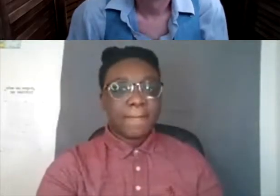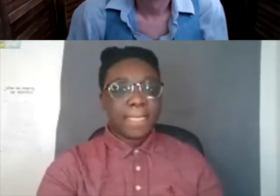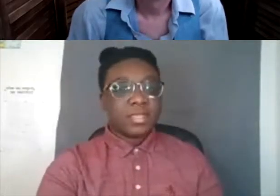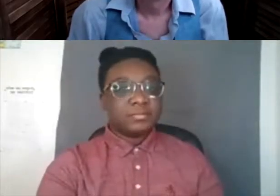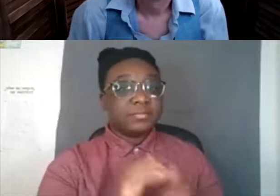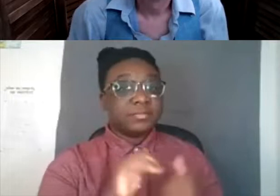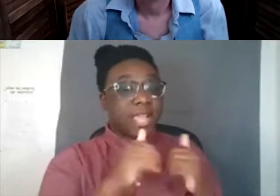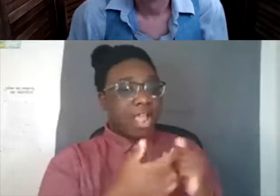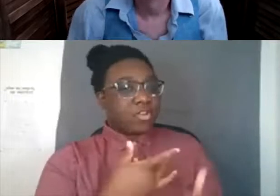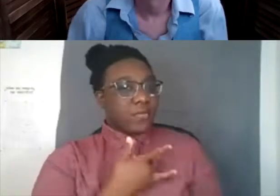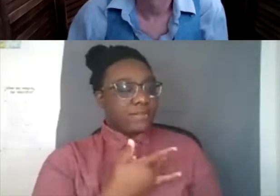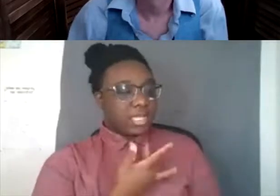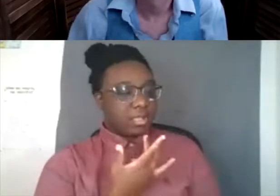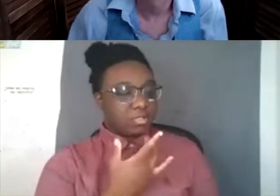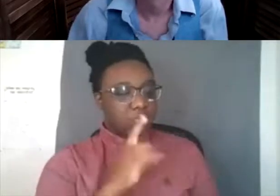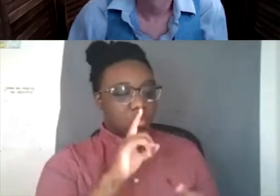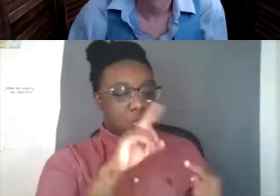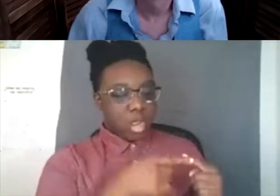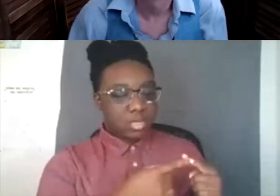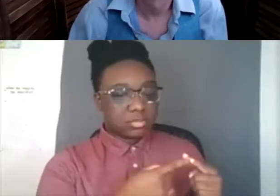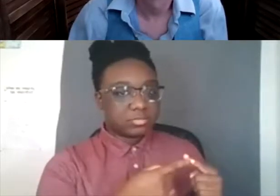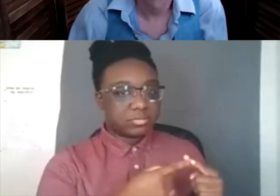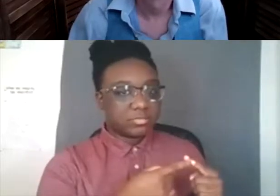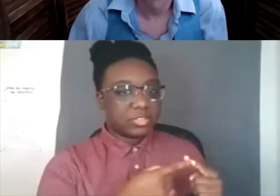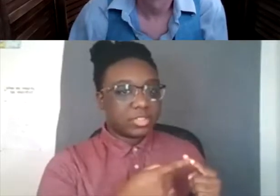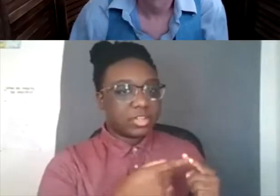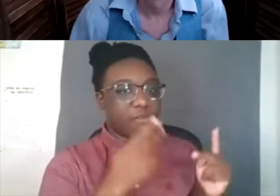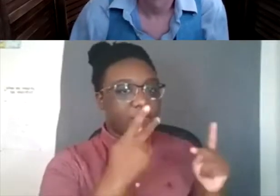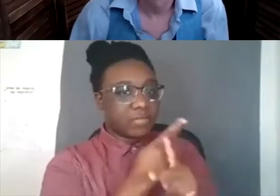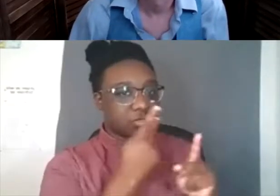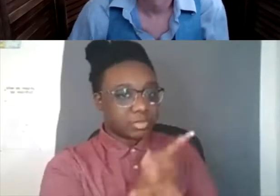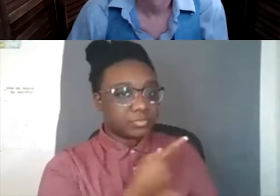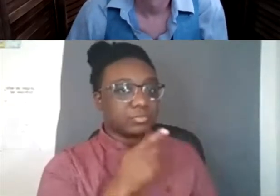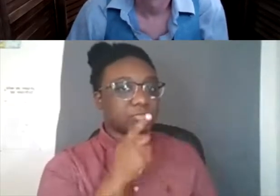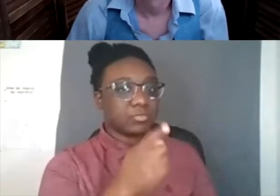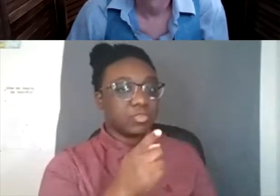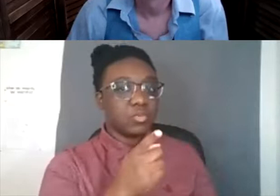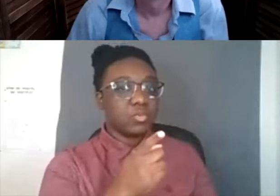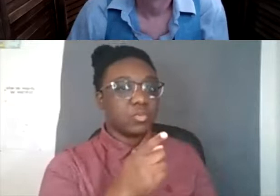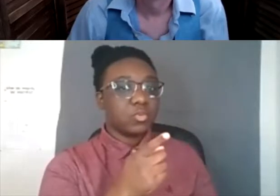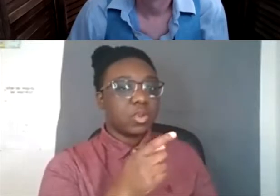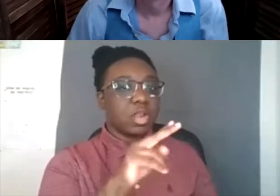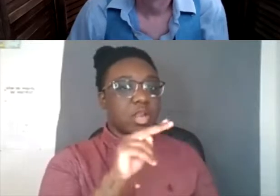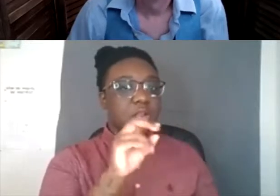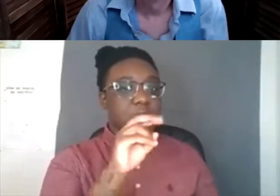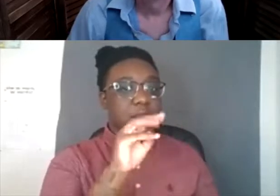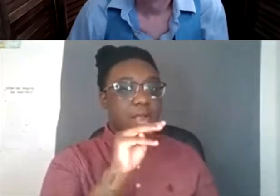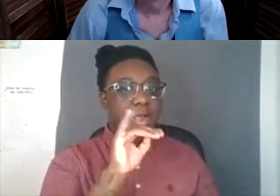you feel when you find out that you were nominated for the England